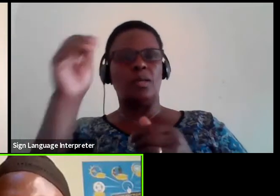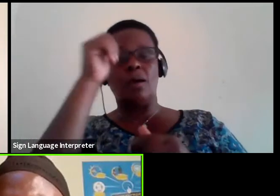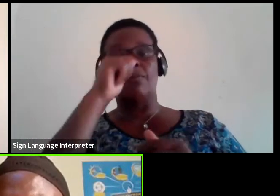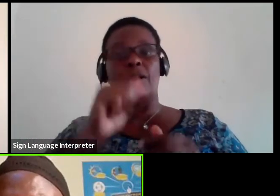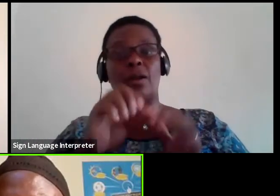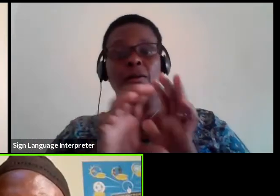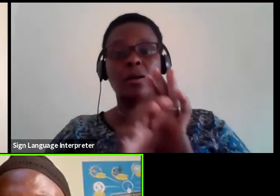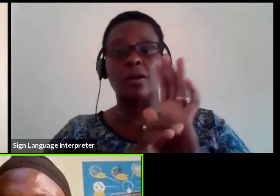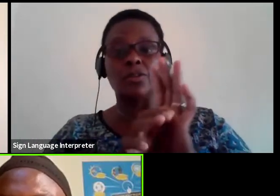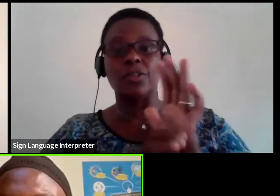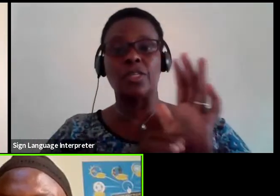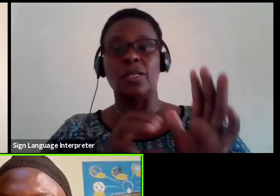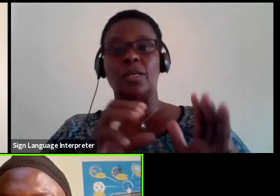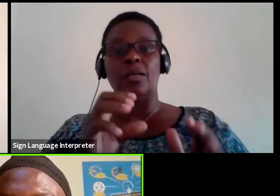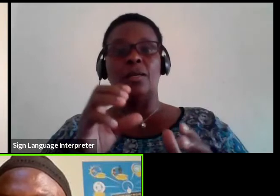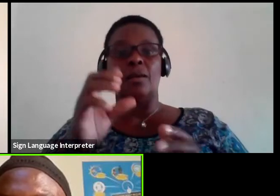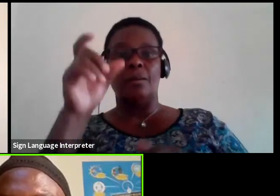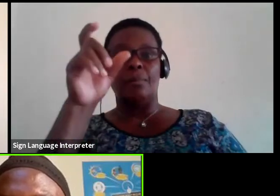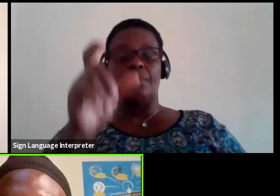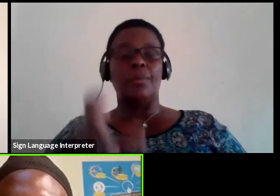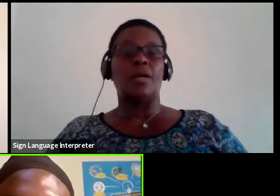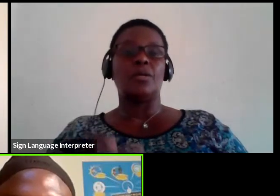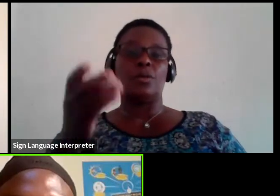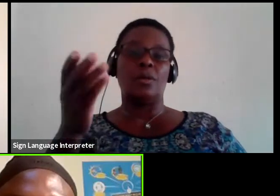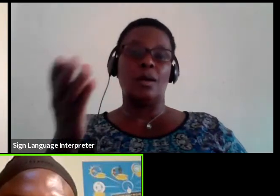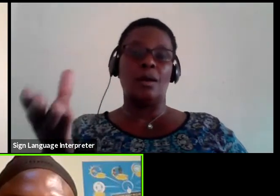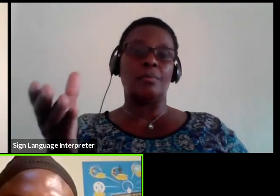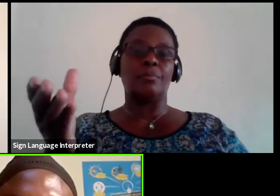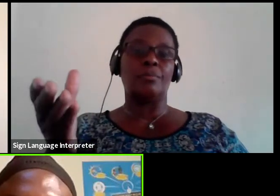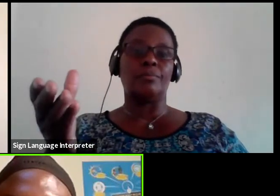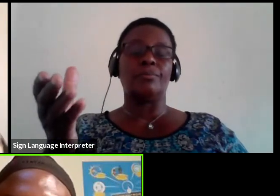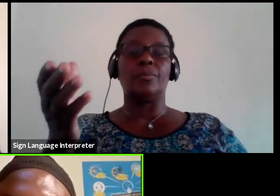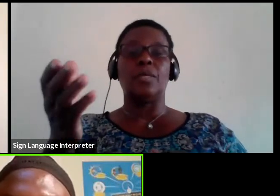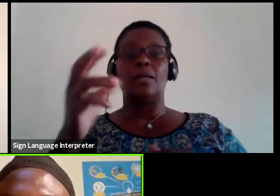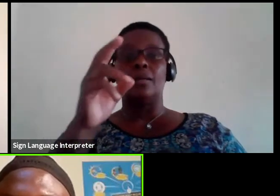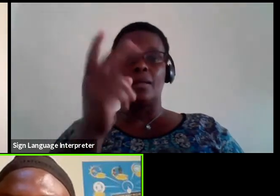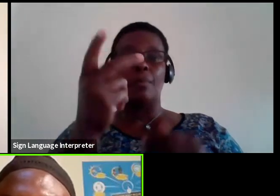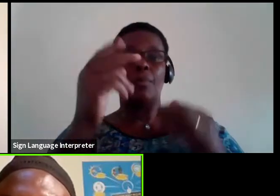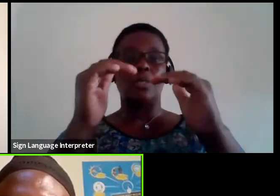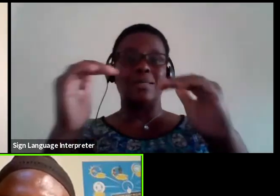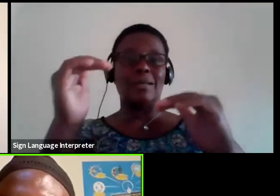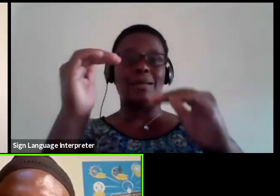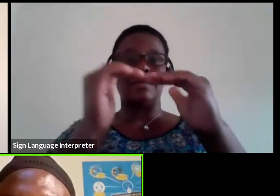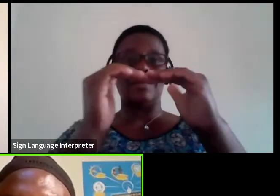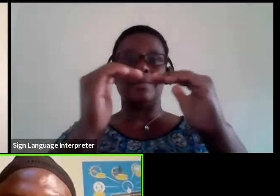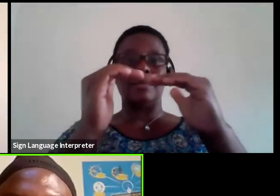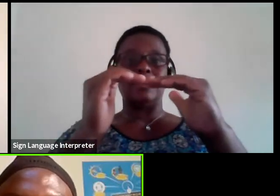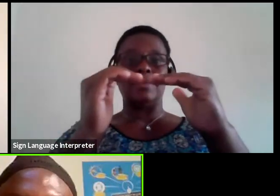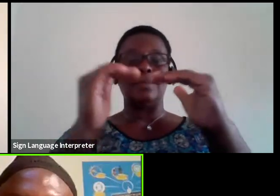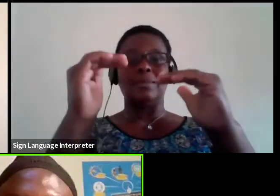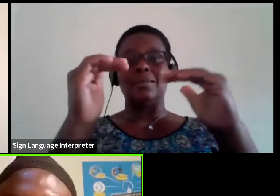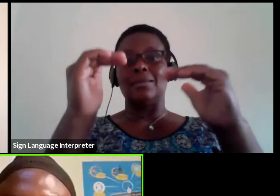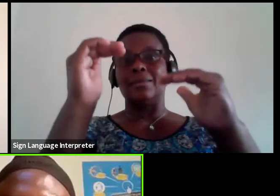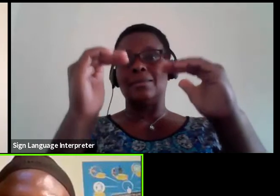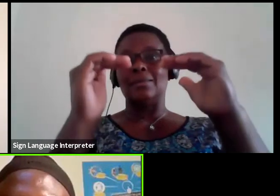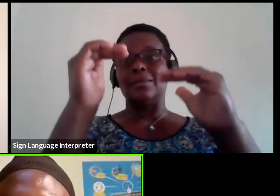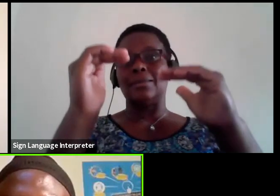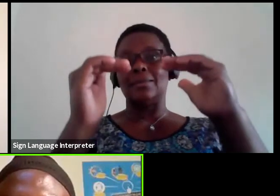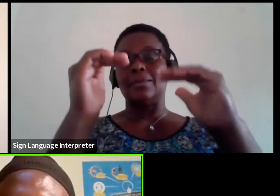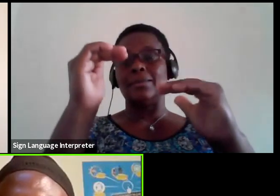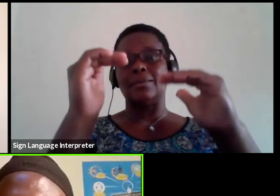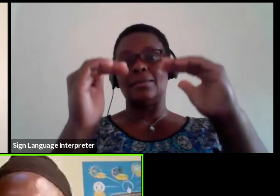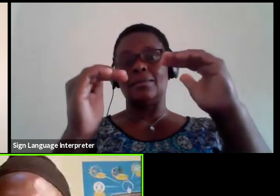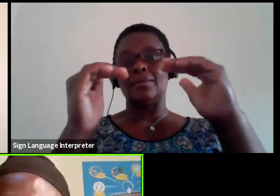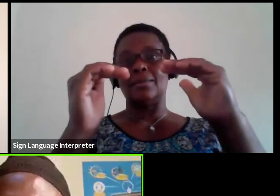suffers double standards because of one, it lies in the at the level of interpretation. And I think